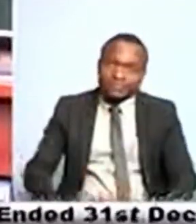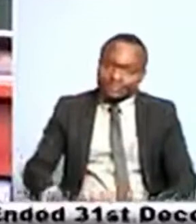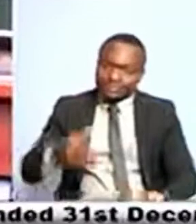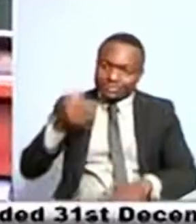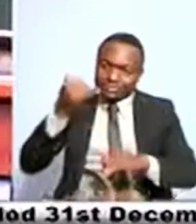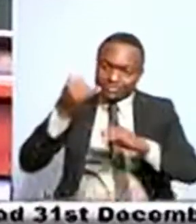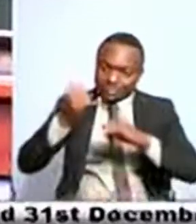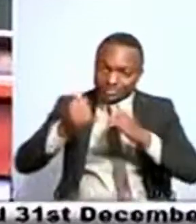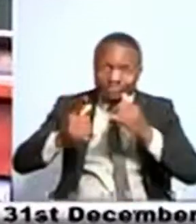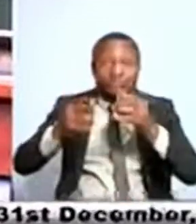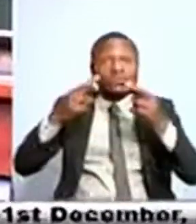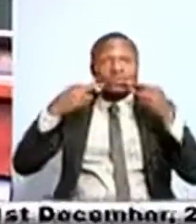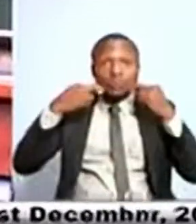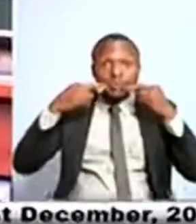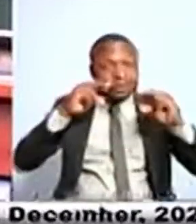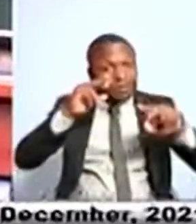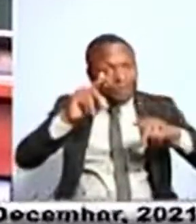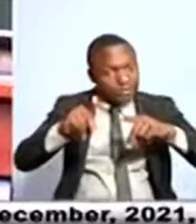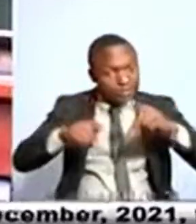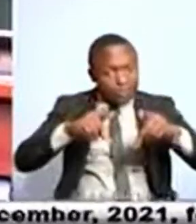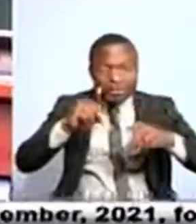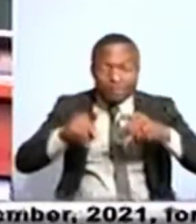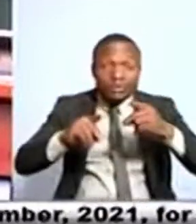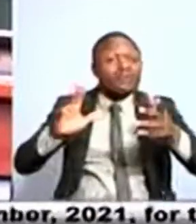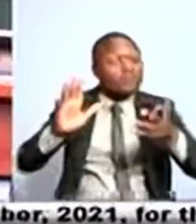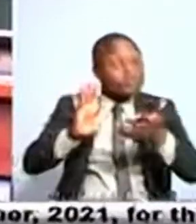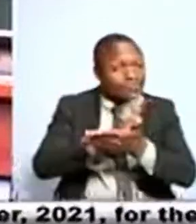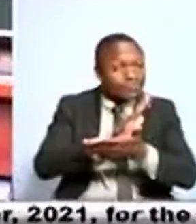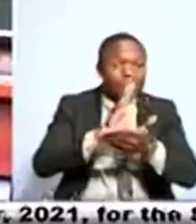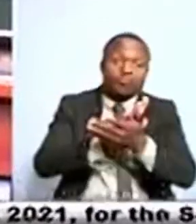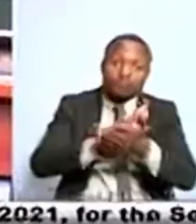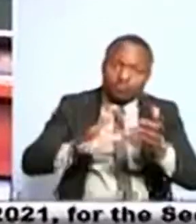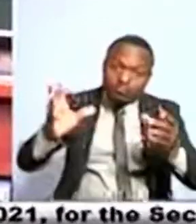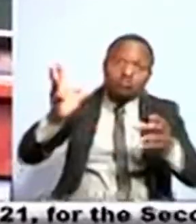result is that people rushed and got these contracts,